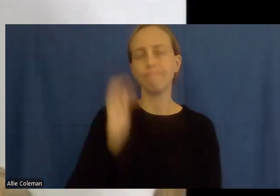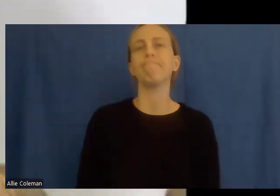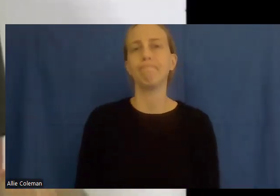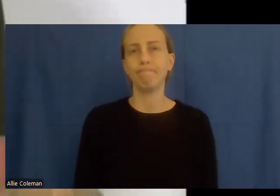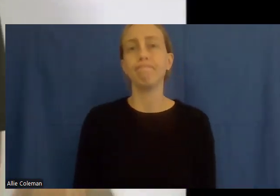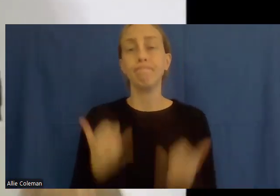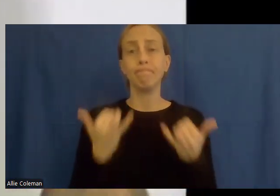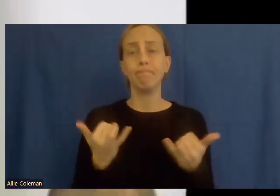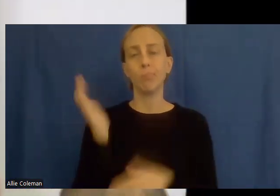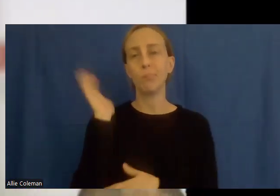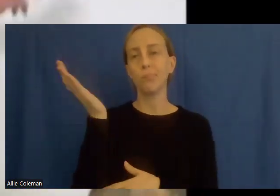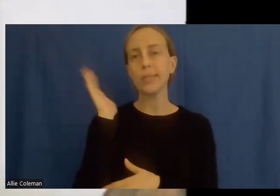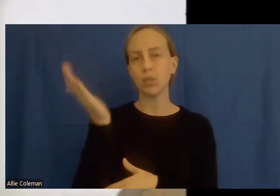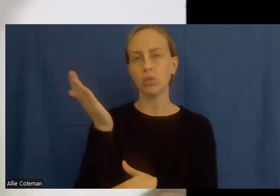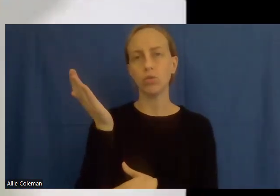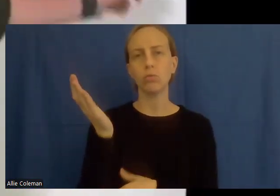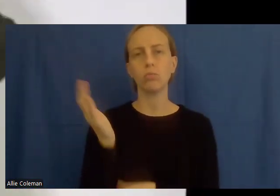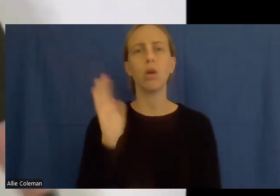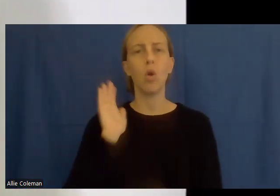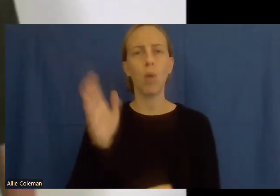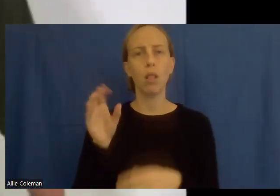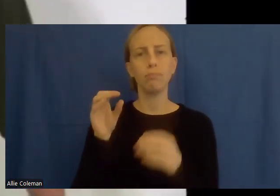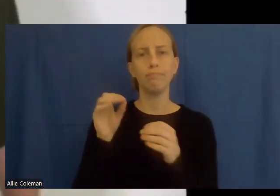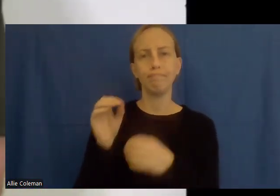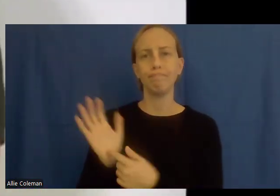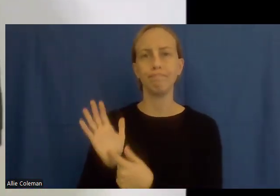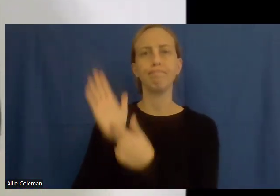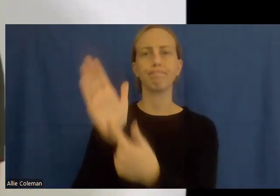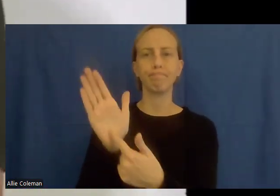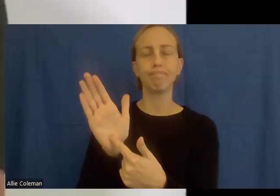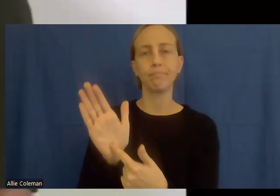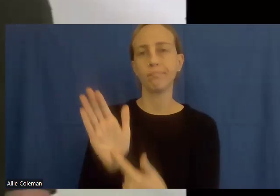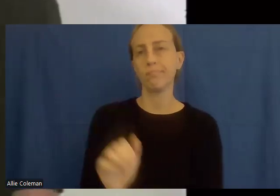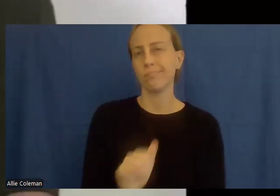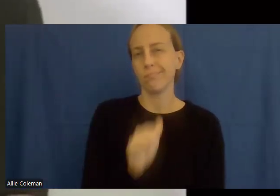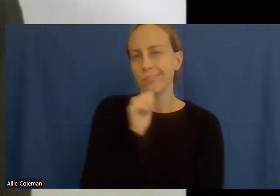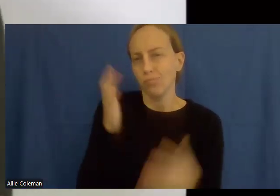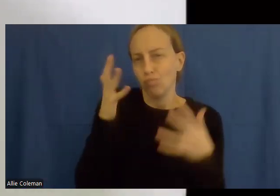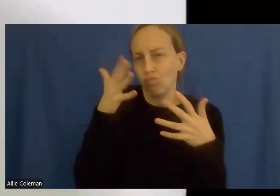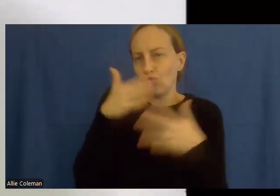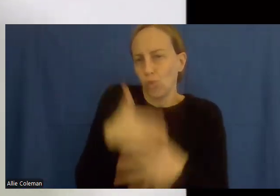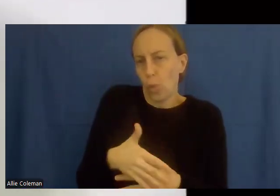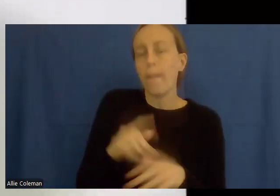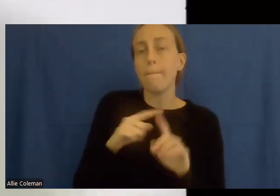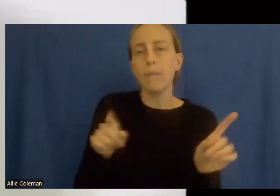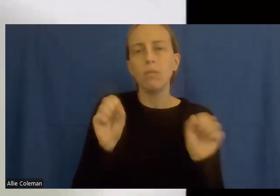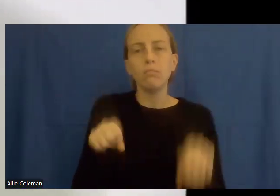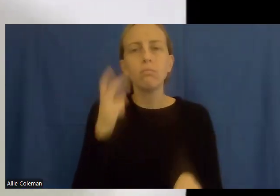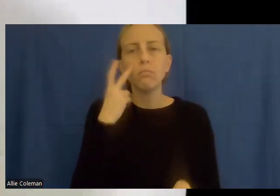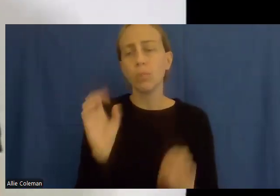is a presentation here, a PowerPoint. We're going to put it up here. It's not real dark because of the light, but you should be able to see